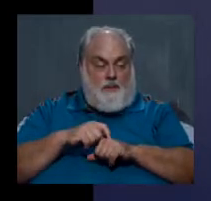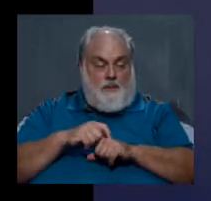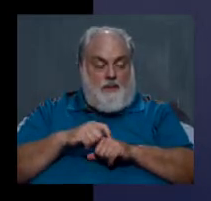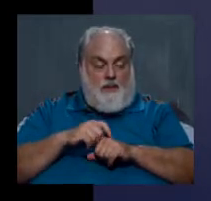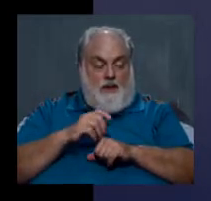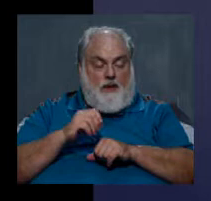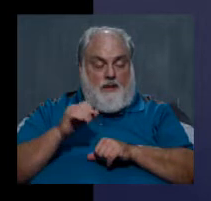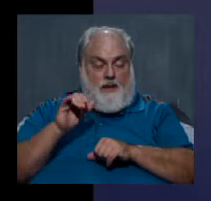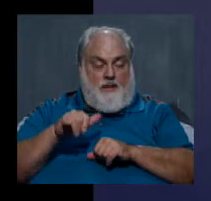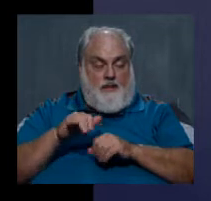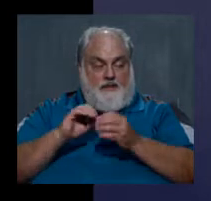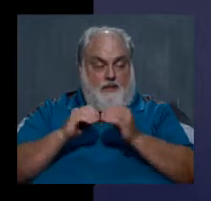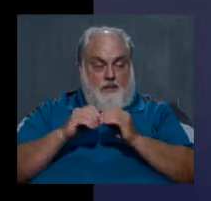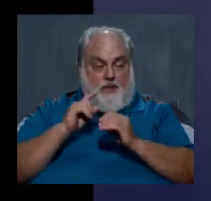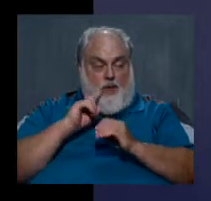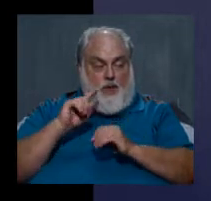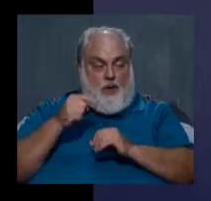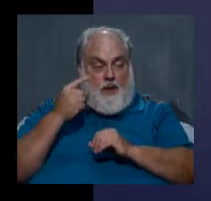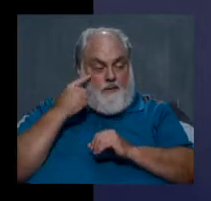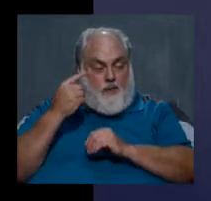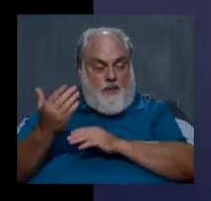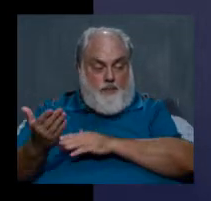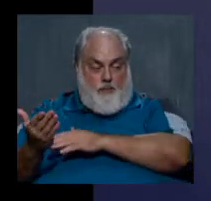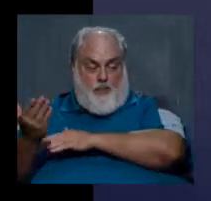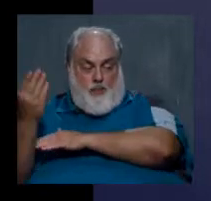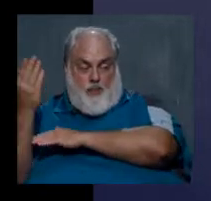these numbers are only for the AM.